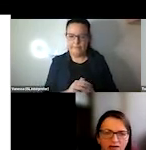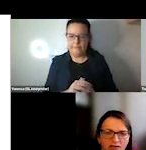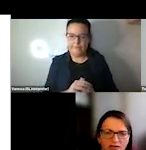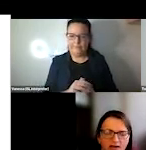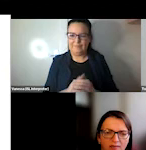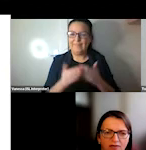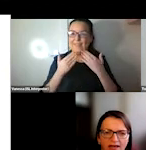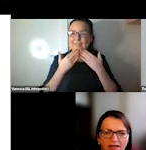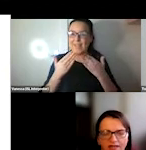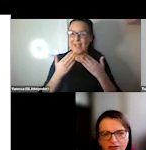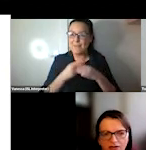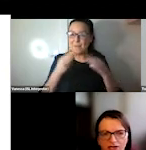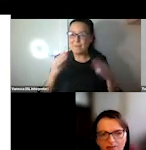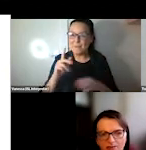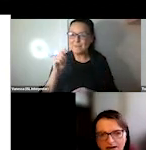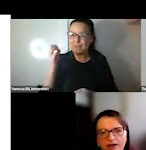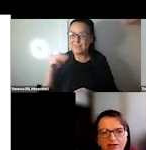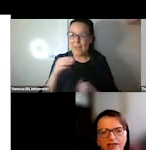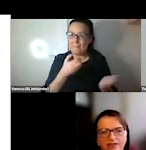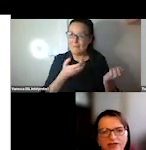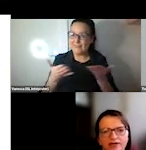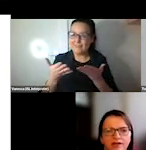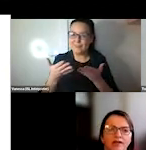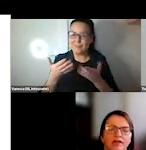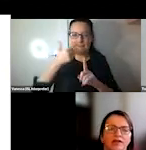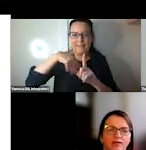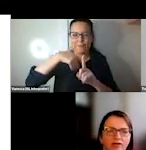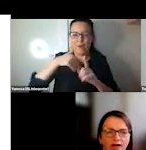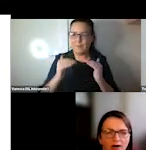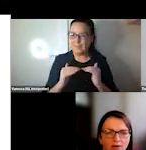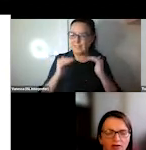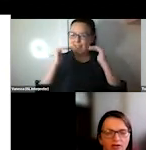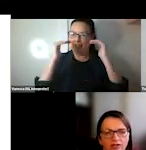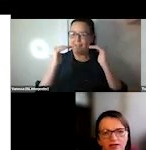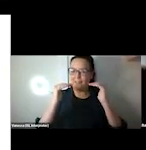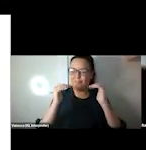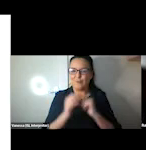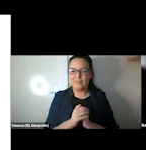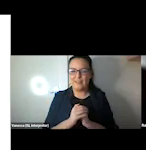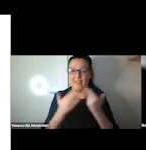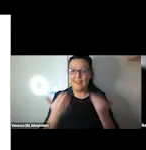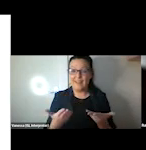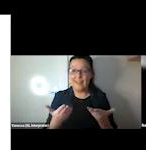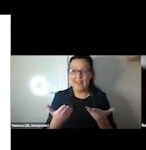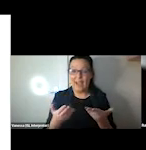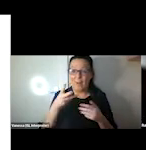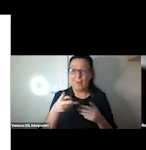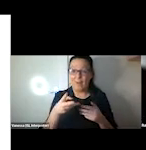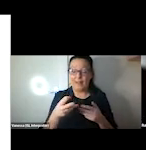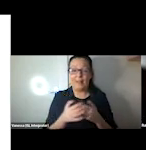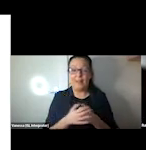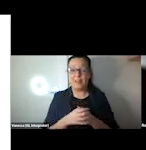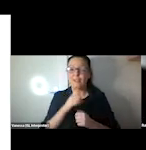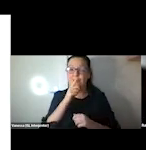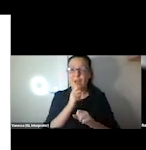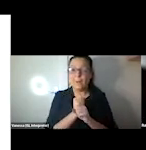Thank you very much, Tom, for that introduction and background to the standards. So now I'm going to step back a level and I'm going to talk